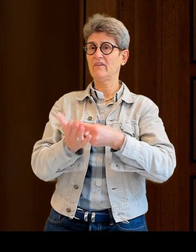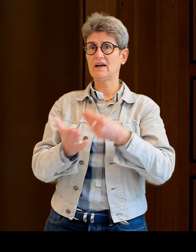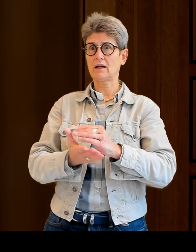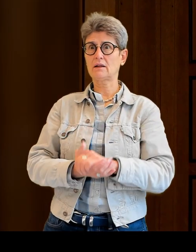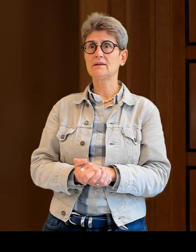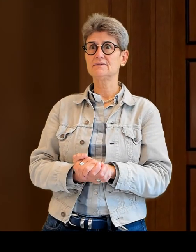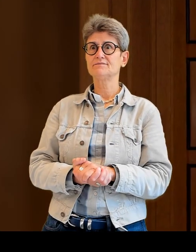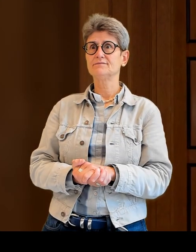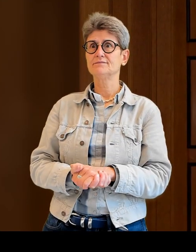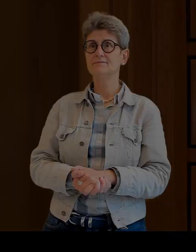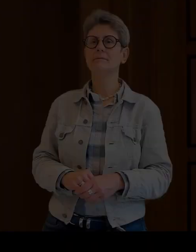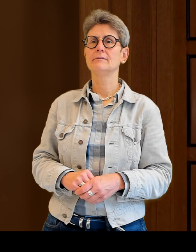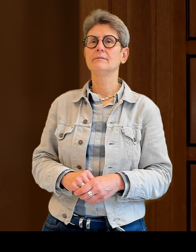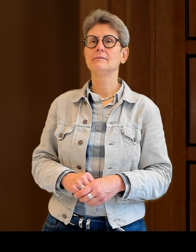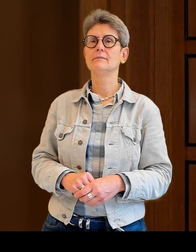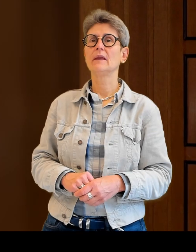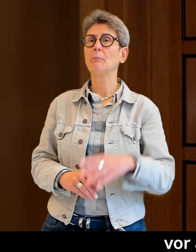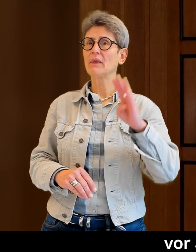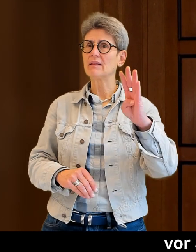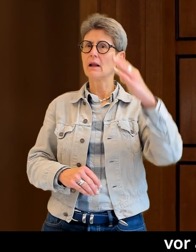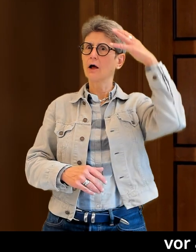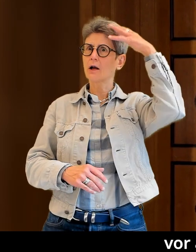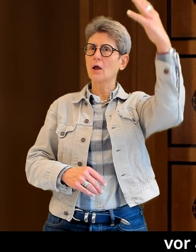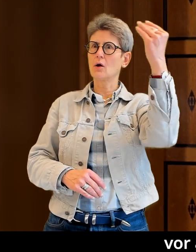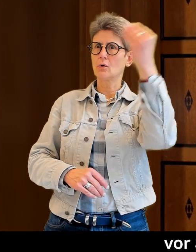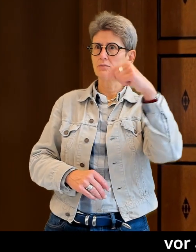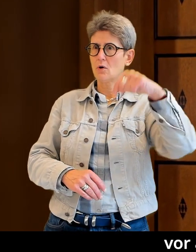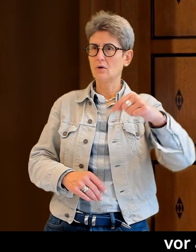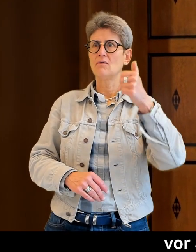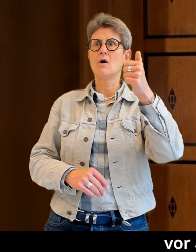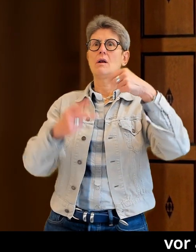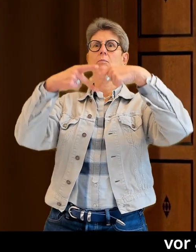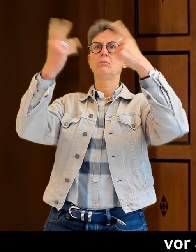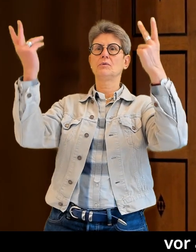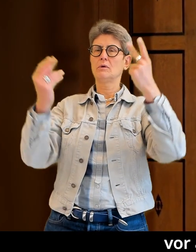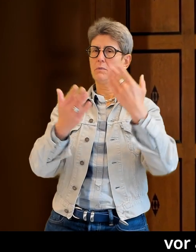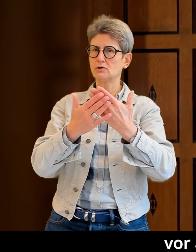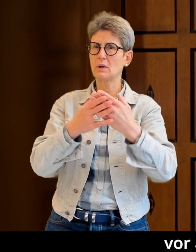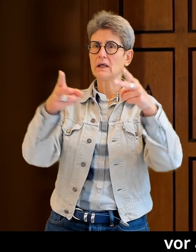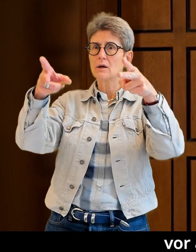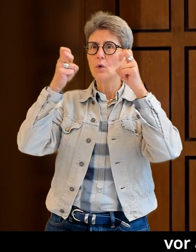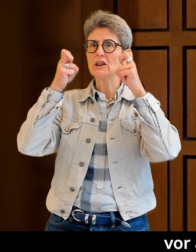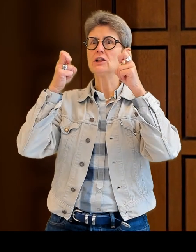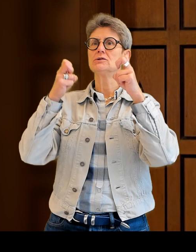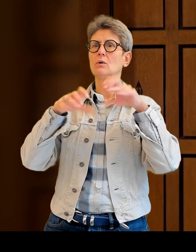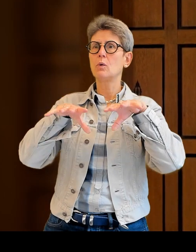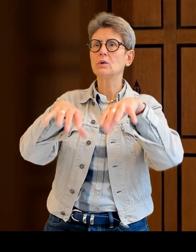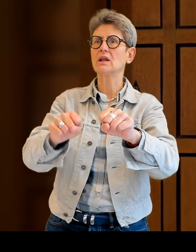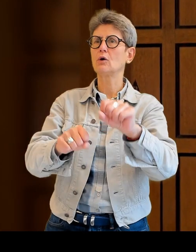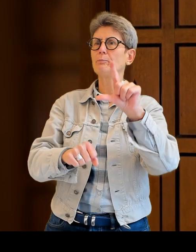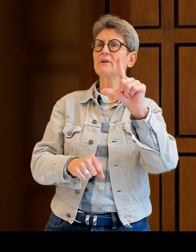value. Benin royal art today is primarily known as an iconic example of colonial looted art,